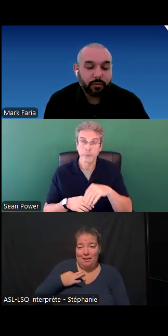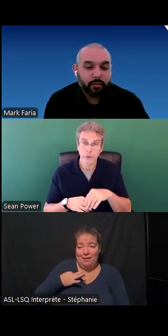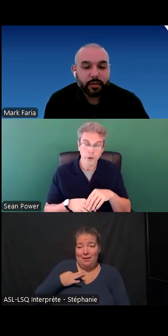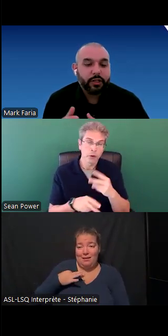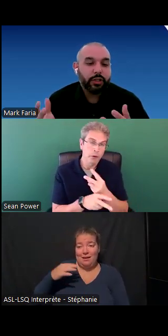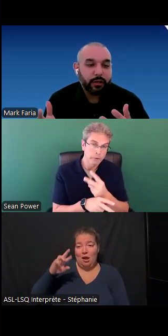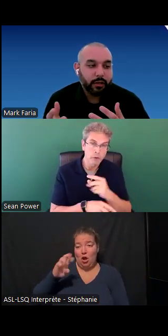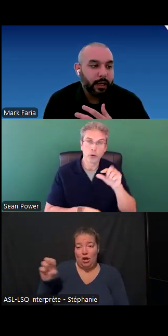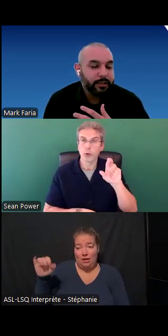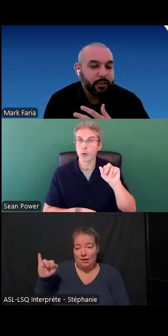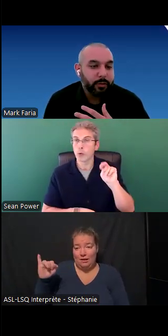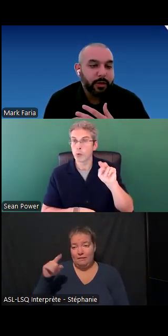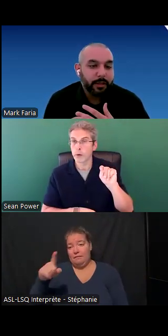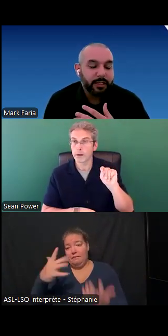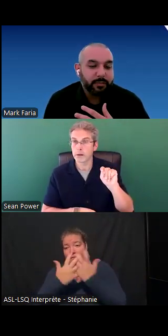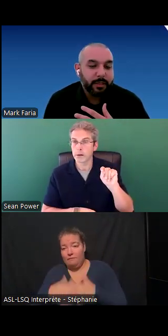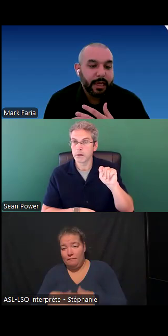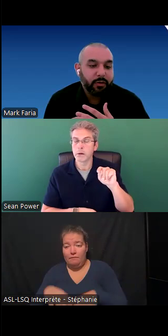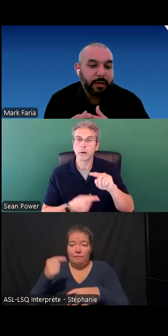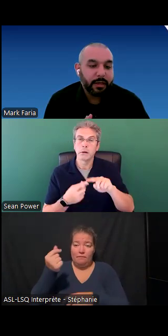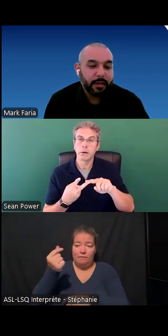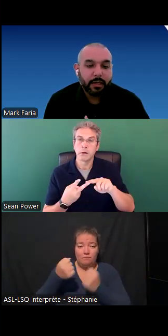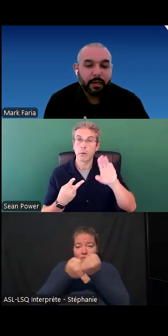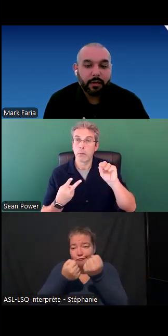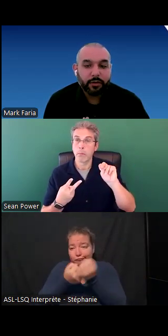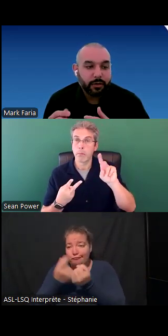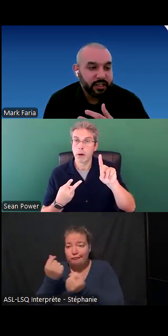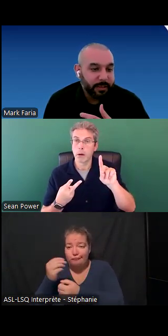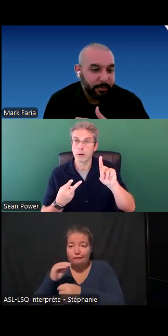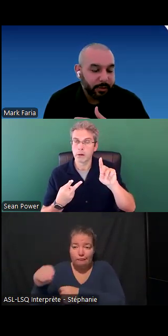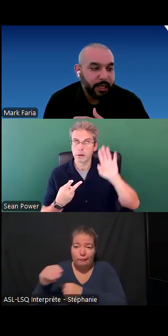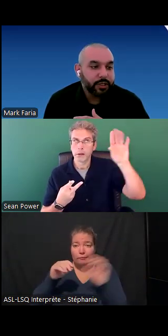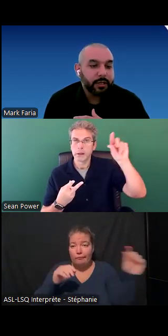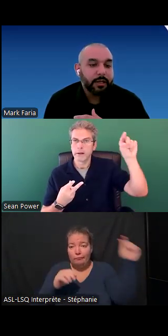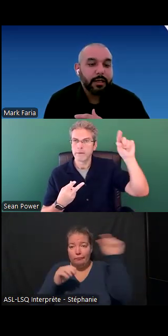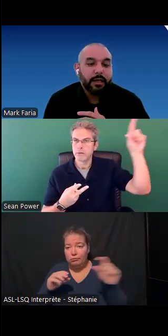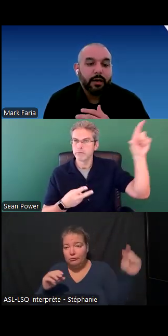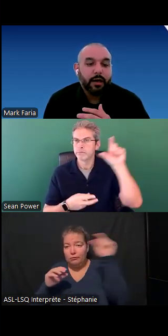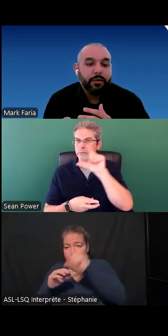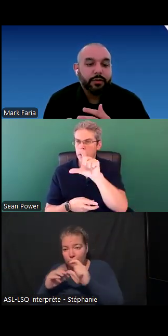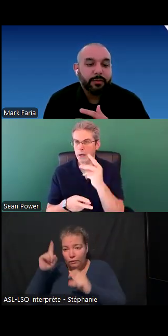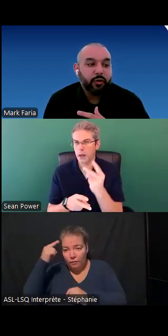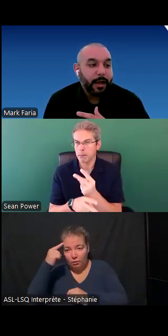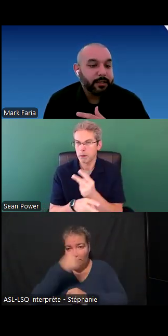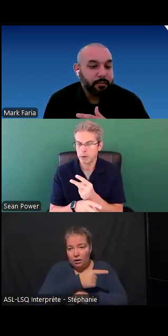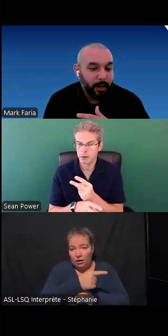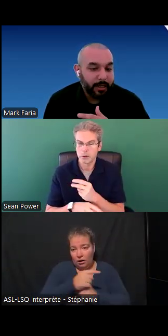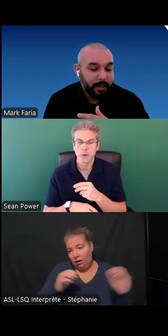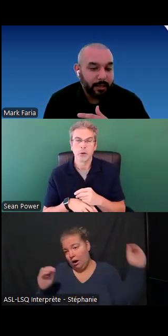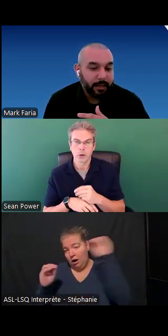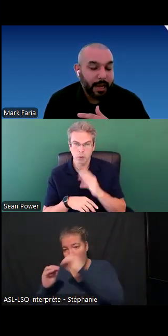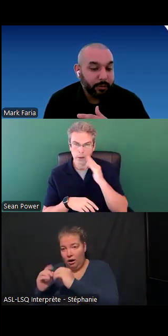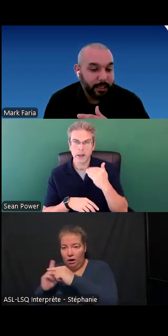So essentially, clients that open up an RDSP account with me, there's an RDSP application. There's going to be a grant and